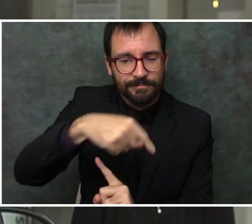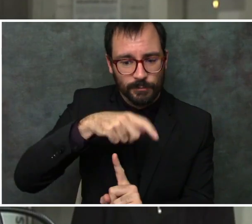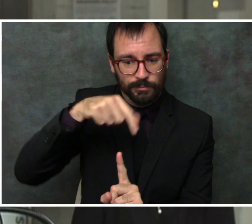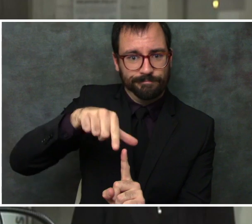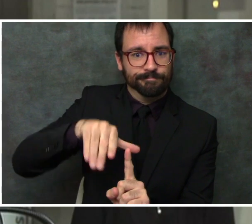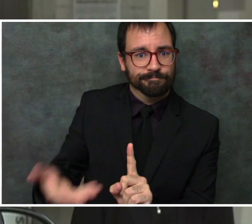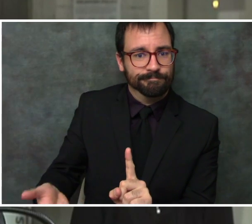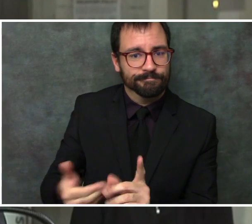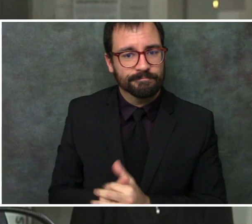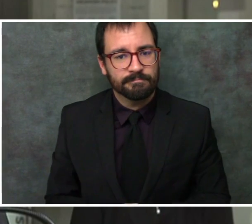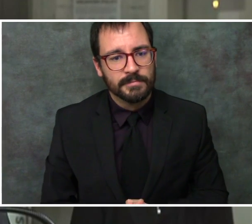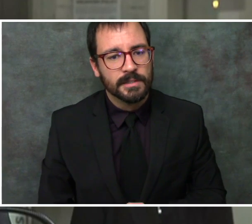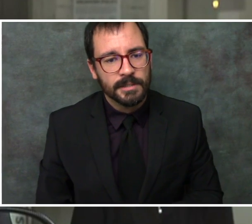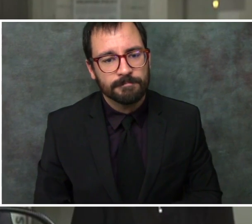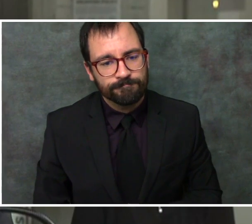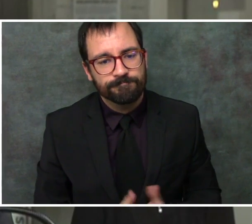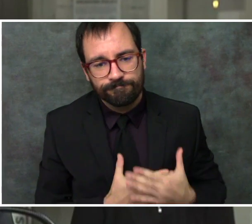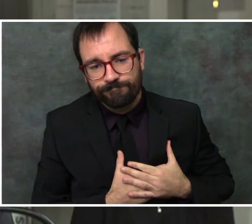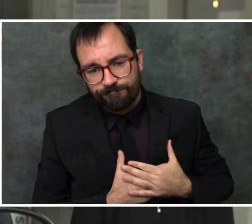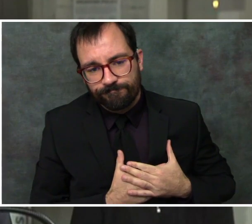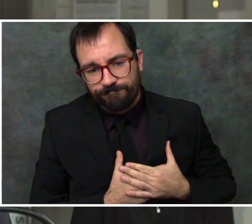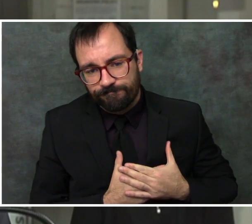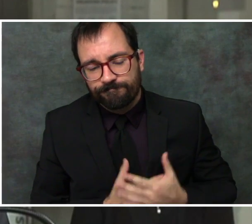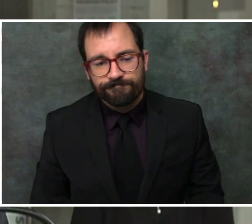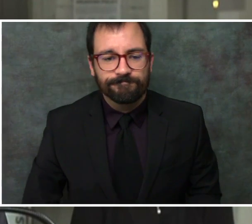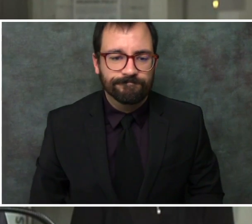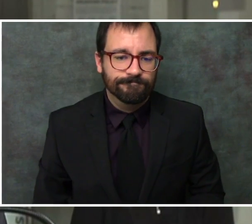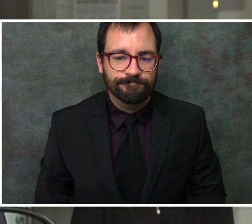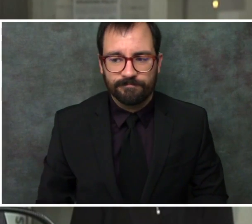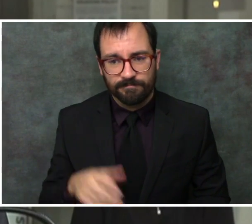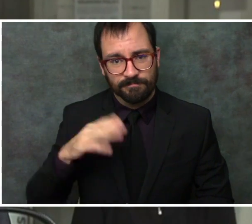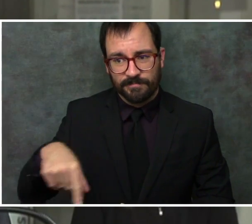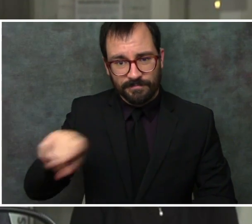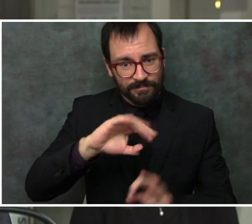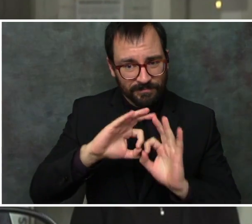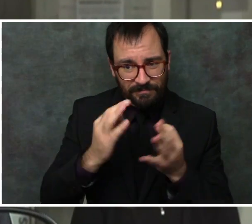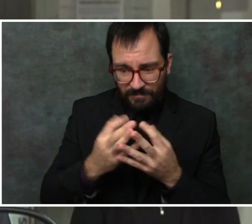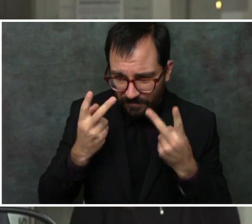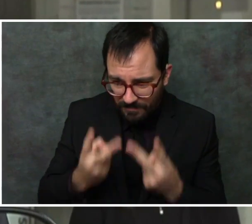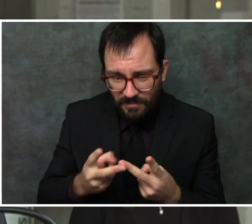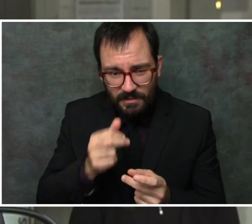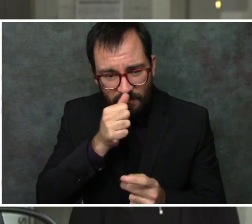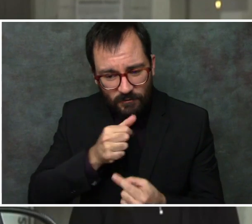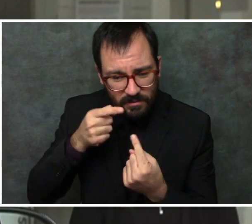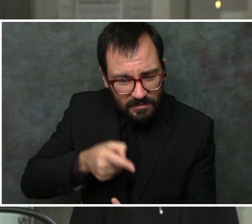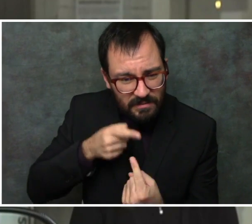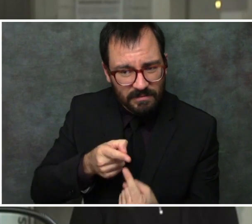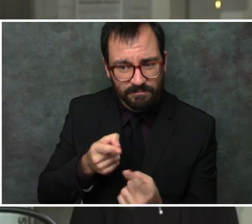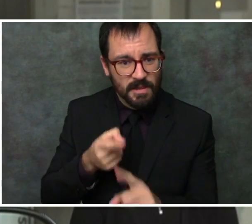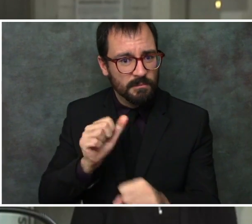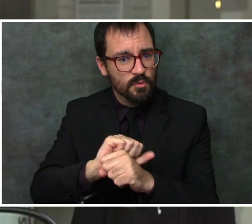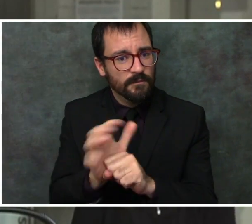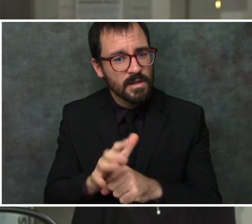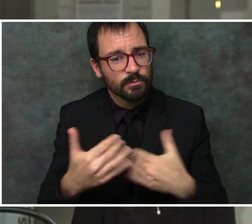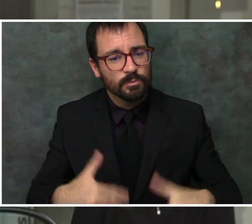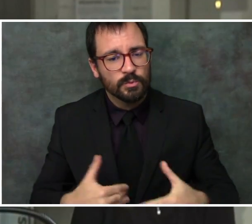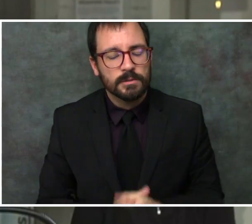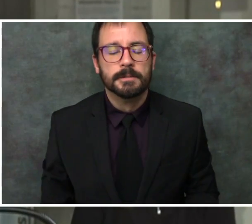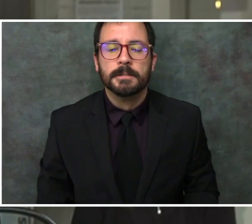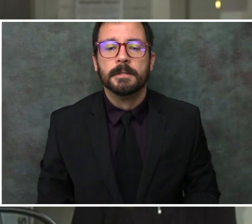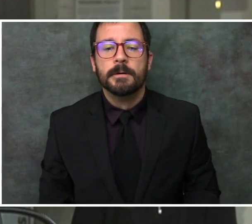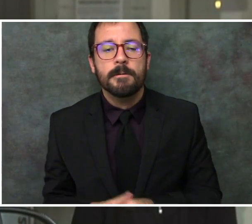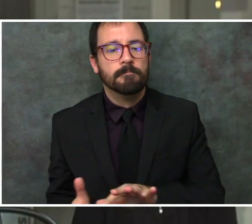of those who lost loved ones during this terrible time, and also to the families that are sick and suffering with